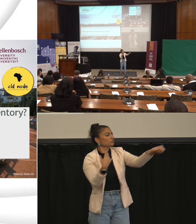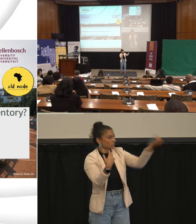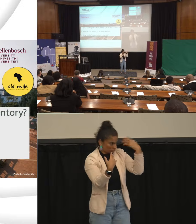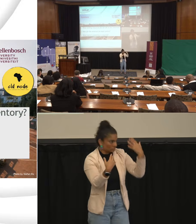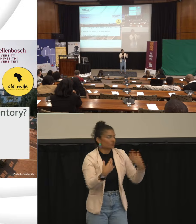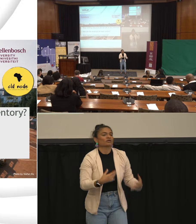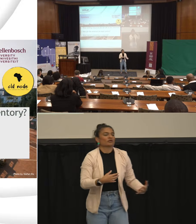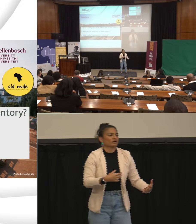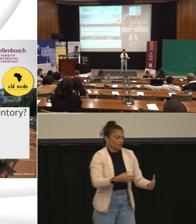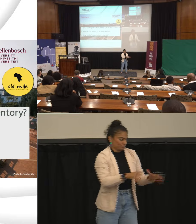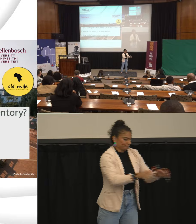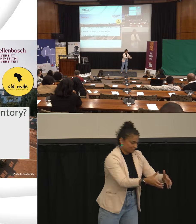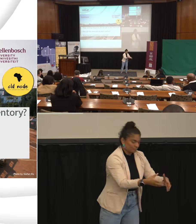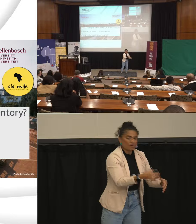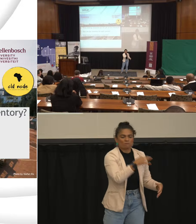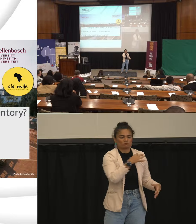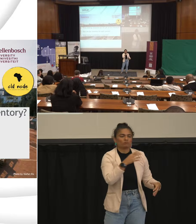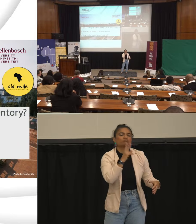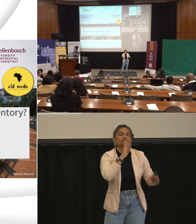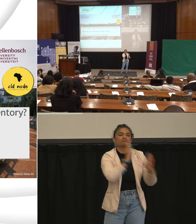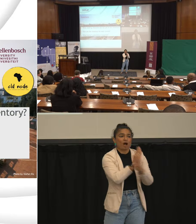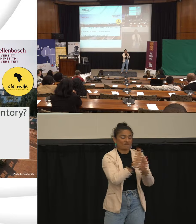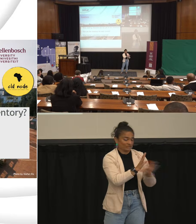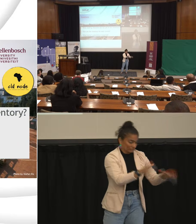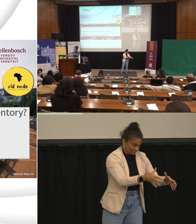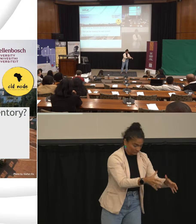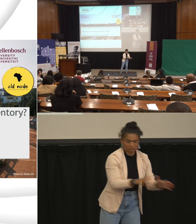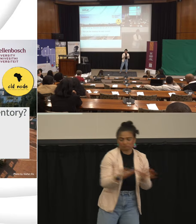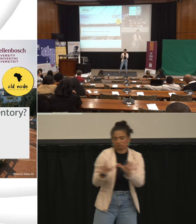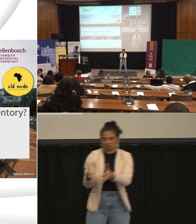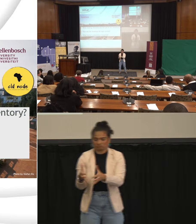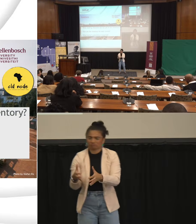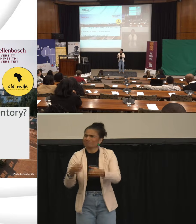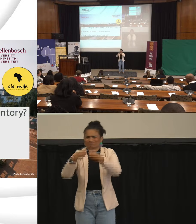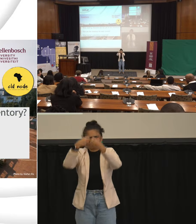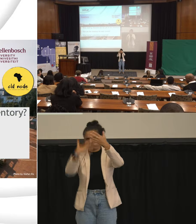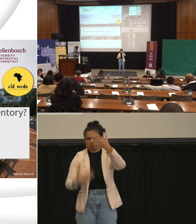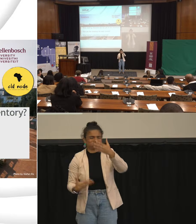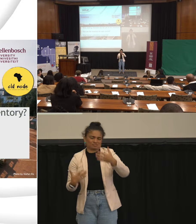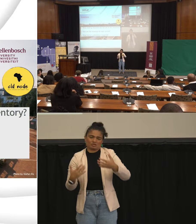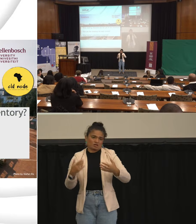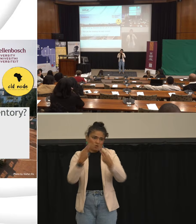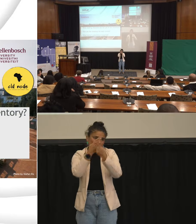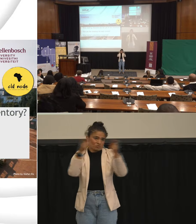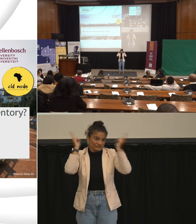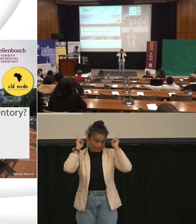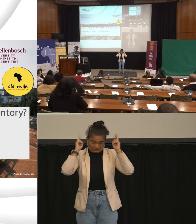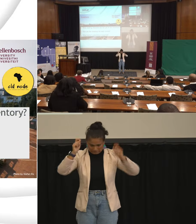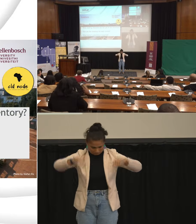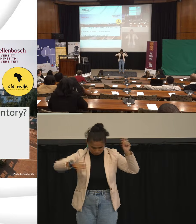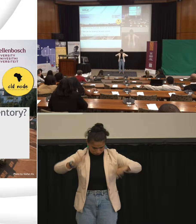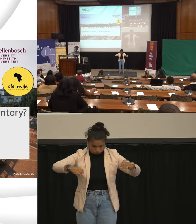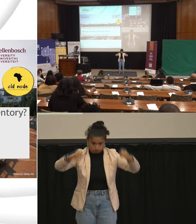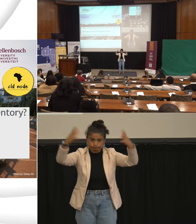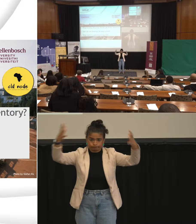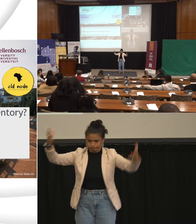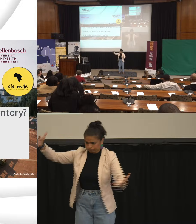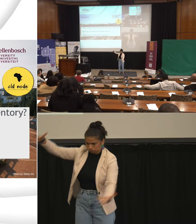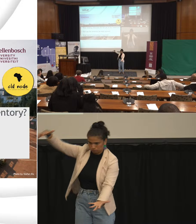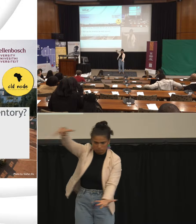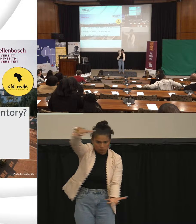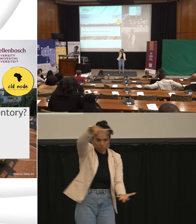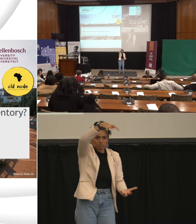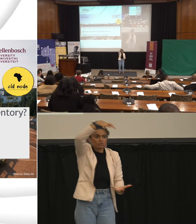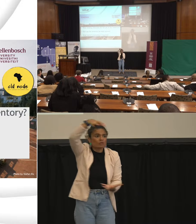Thank you for your contributions here in this room. We'll definitely be adding them. We've been looking at the private sector, the higher